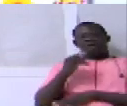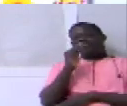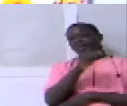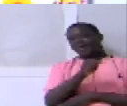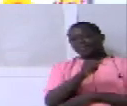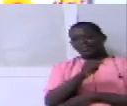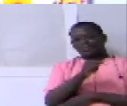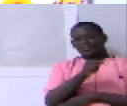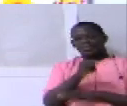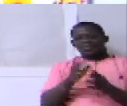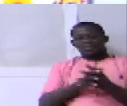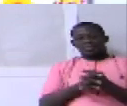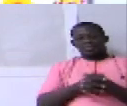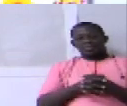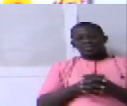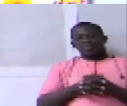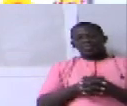no wolu.